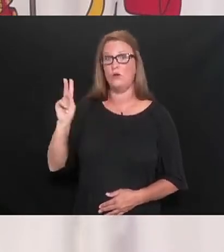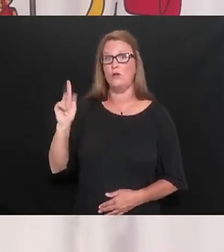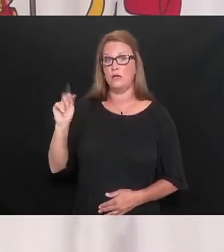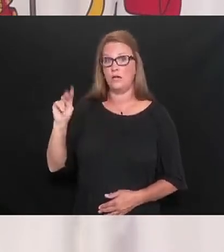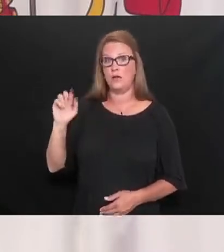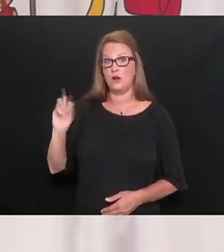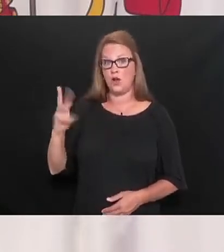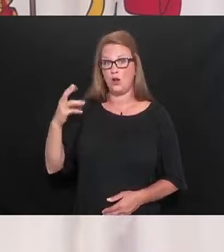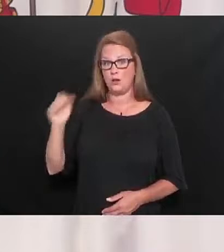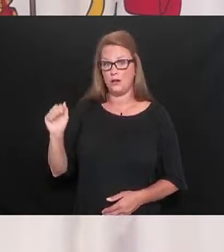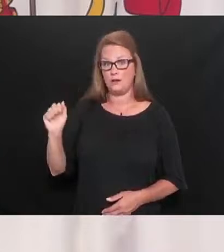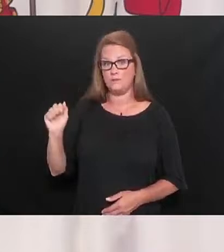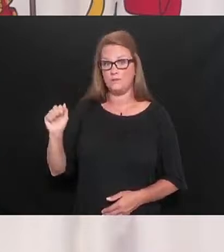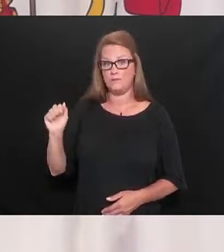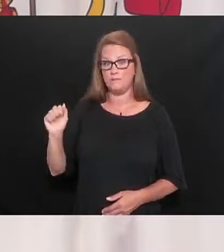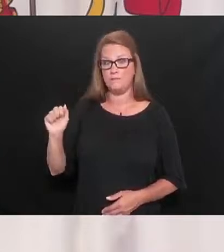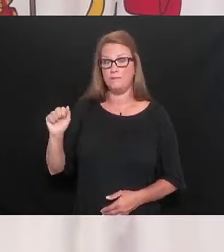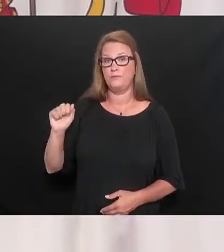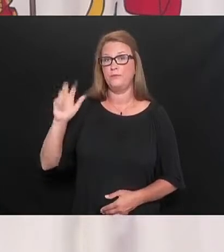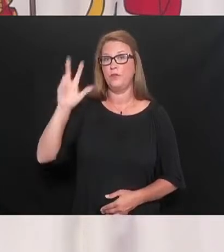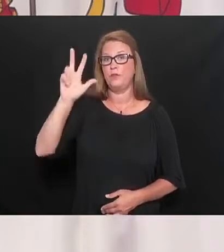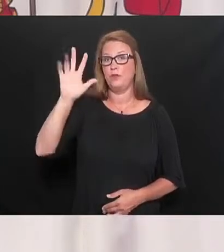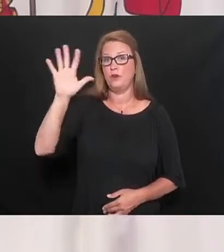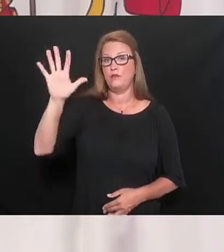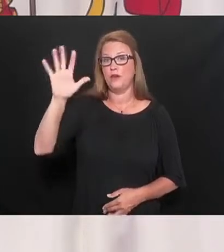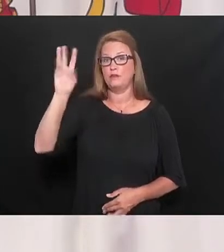County. The